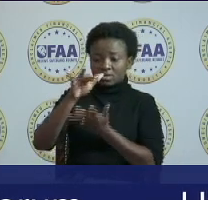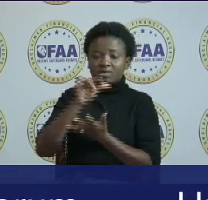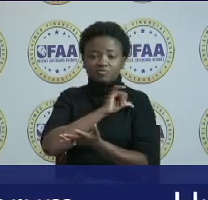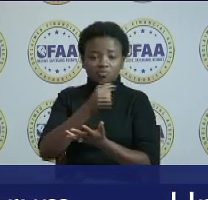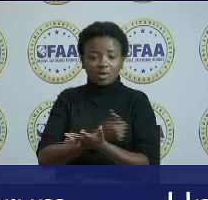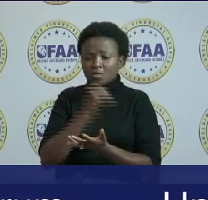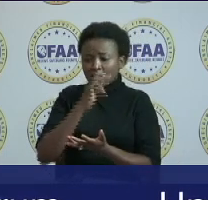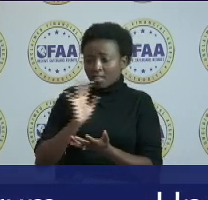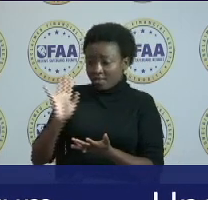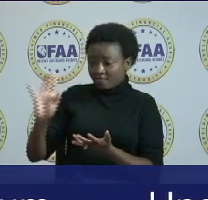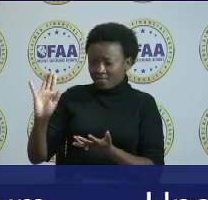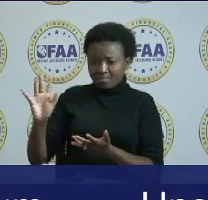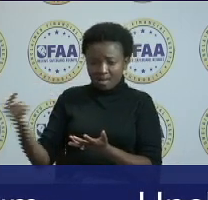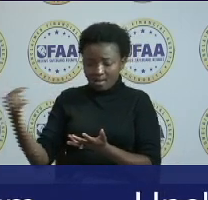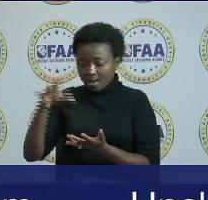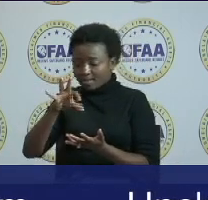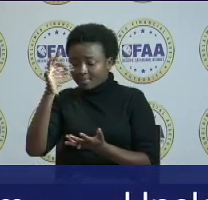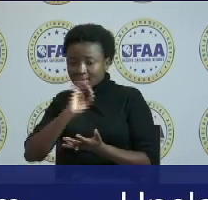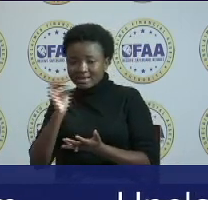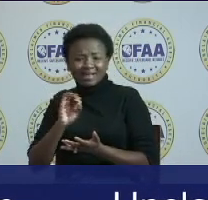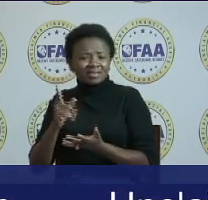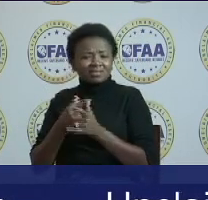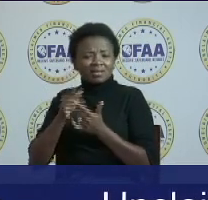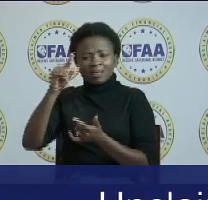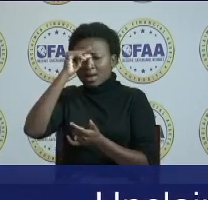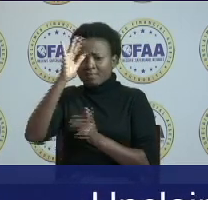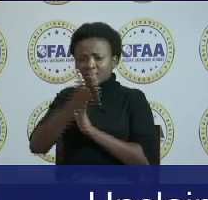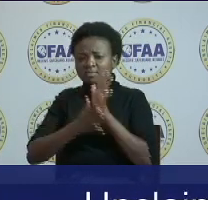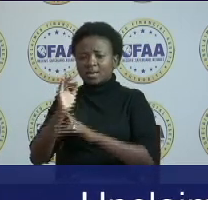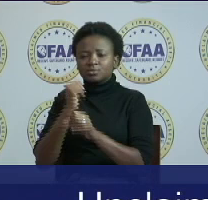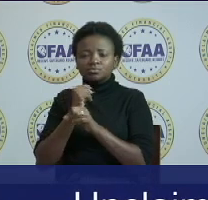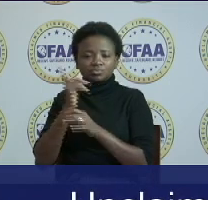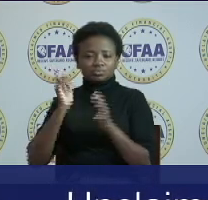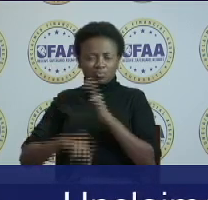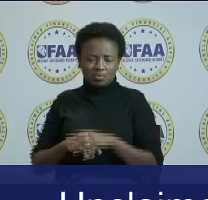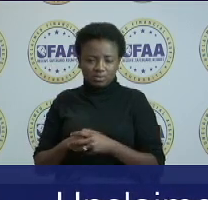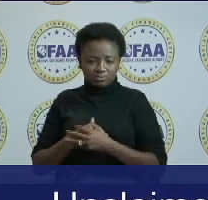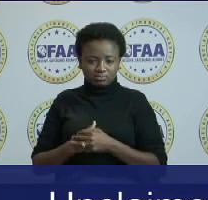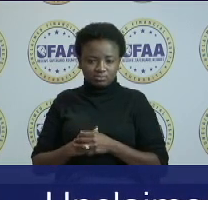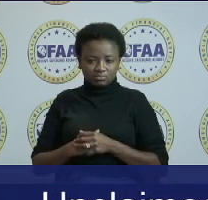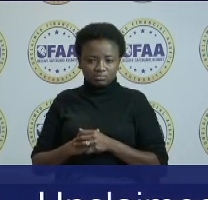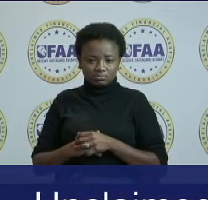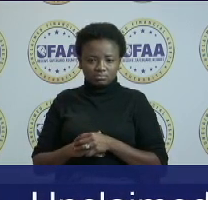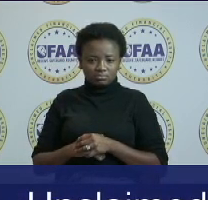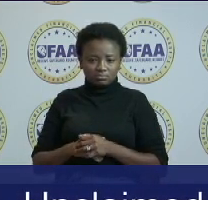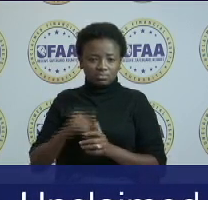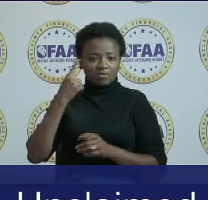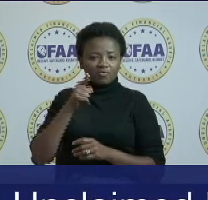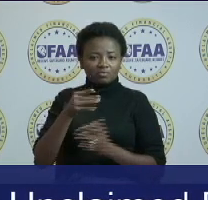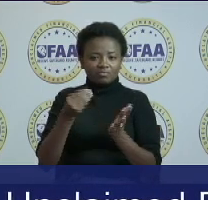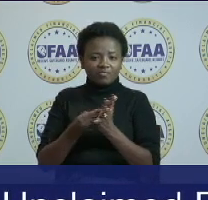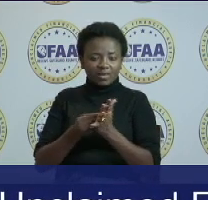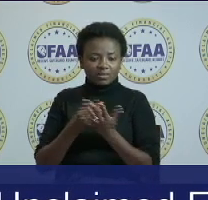do not claim them? Or in a nutshell, what does the government plan to do then in regards to financial assets that are